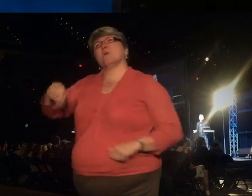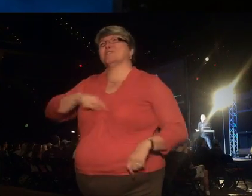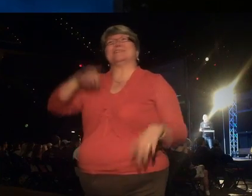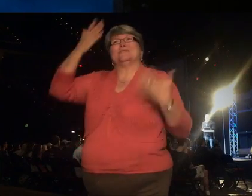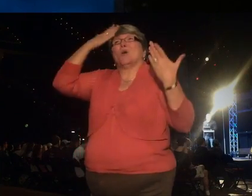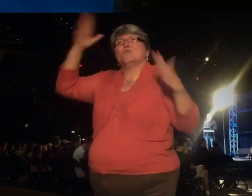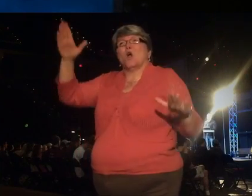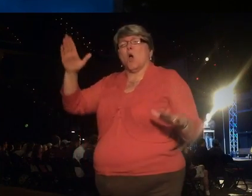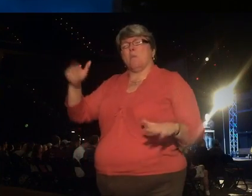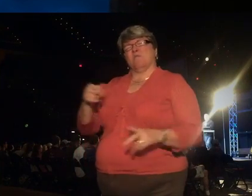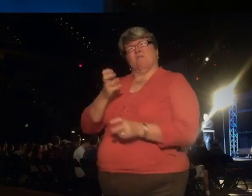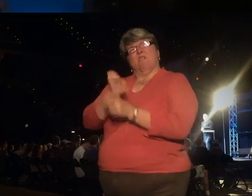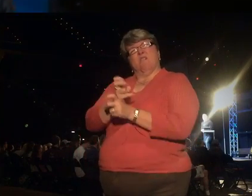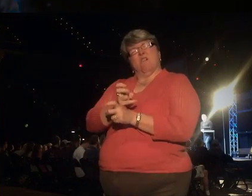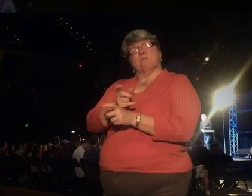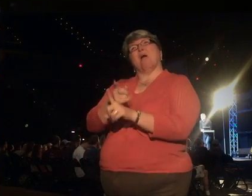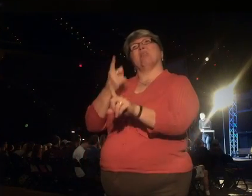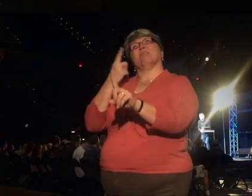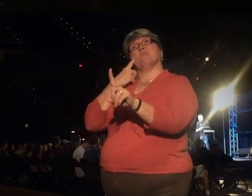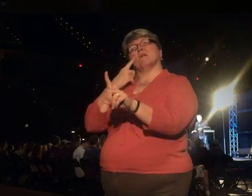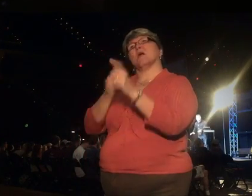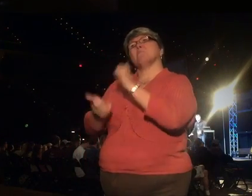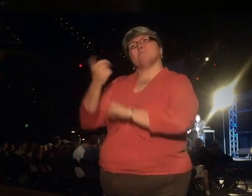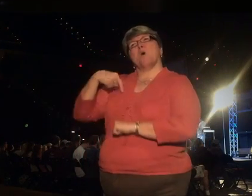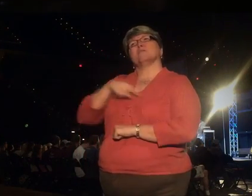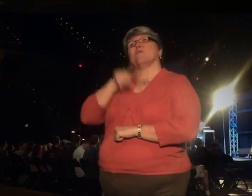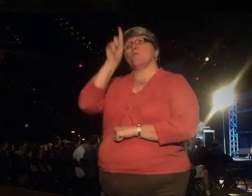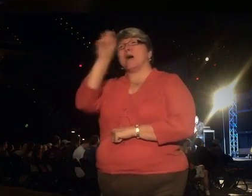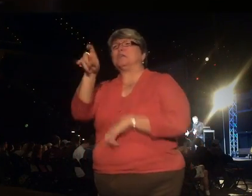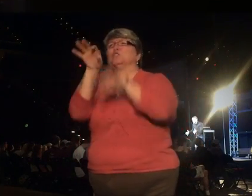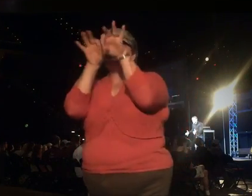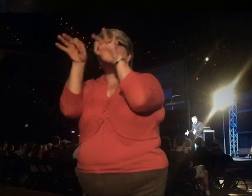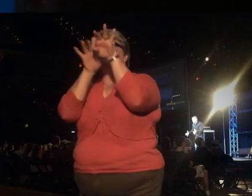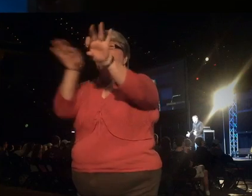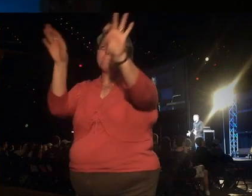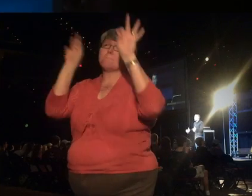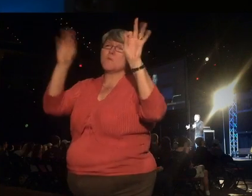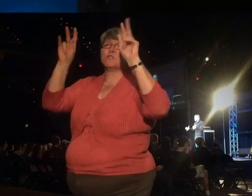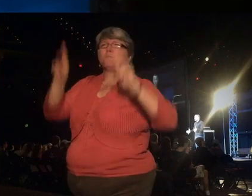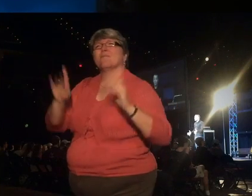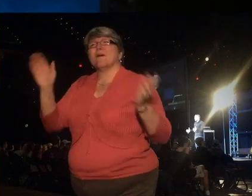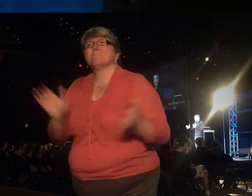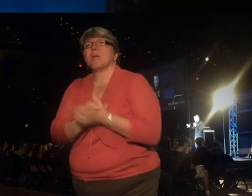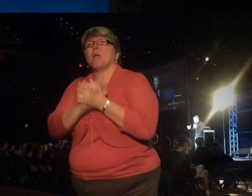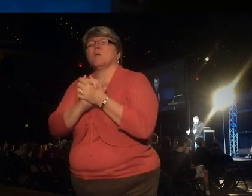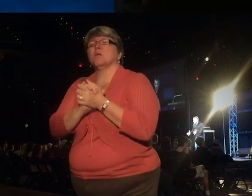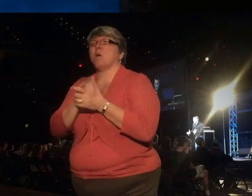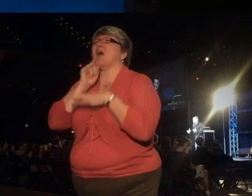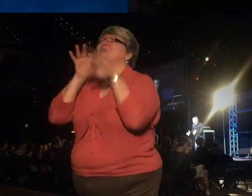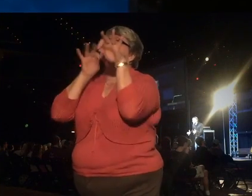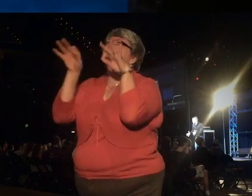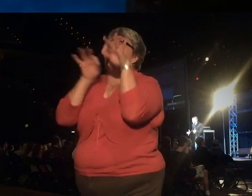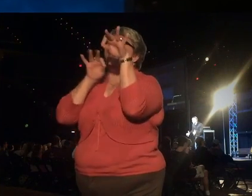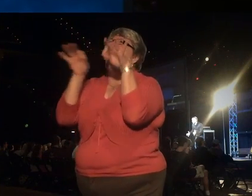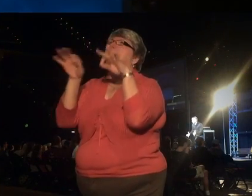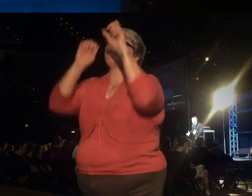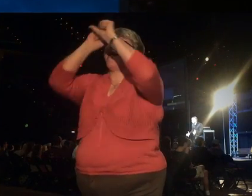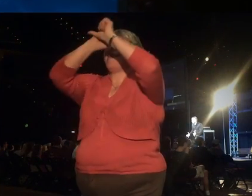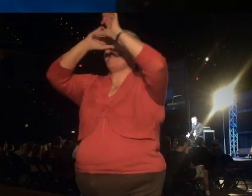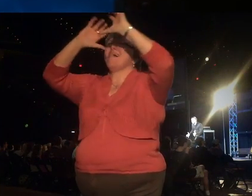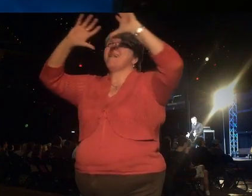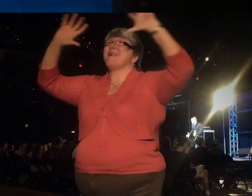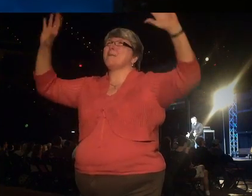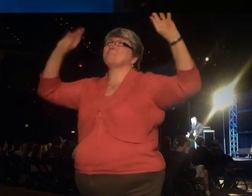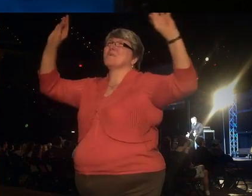know, and you may find that hard to believe, but think about it. Most of us, when we ask you to describe your ideal person you marry, most of us describe an idealized version